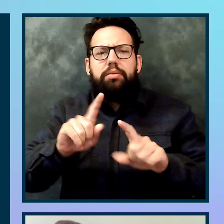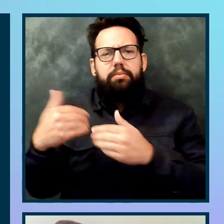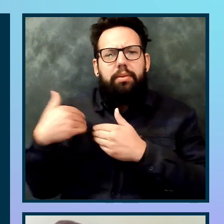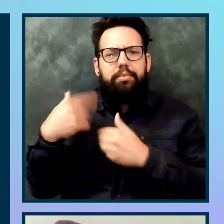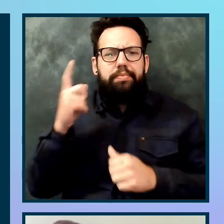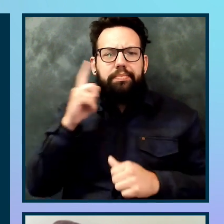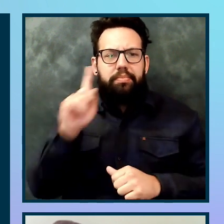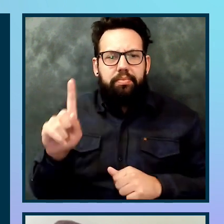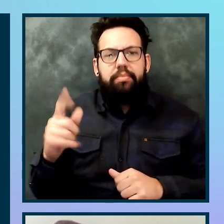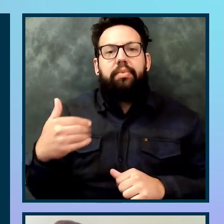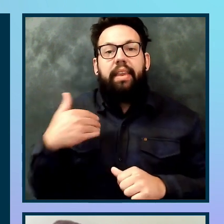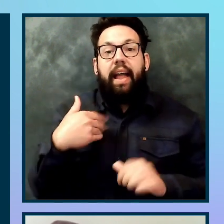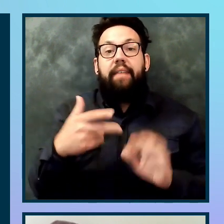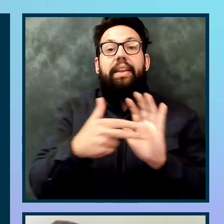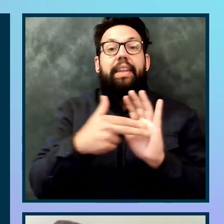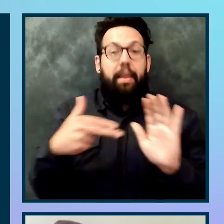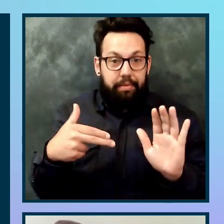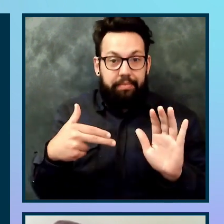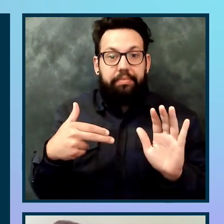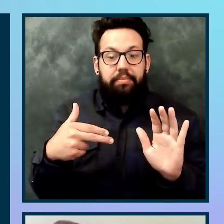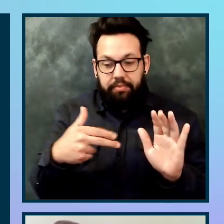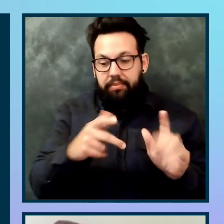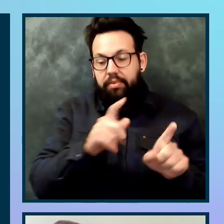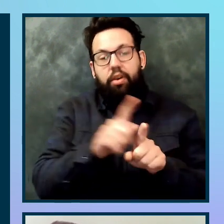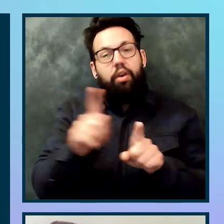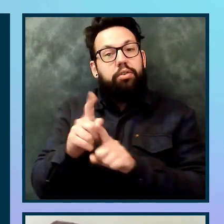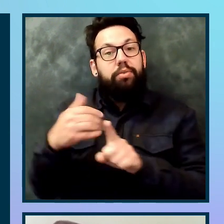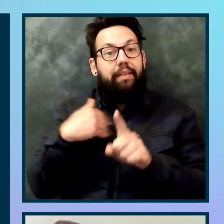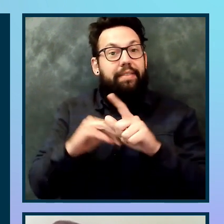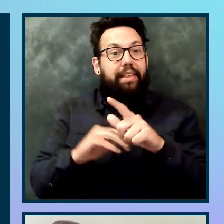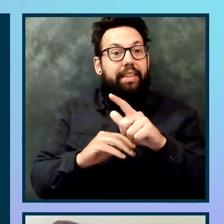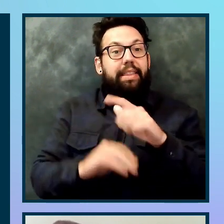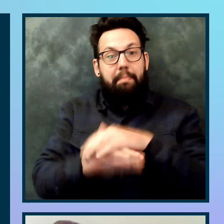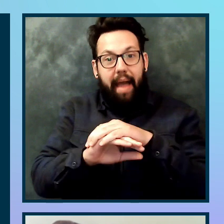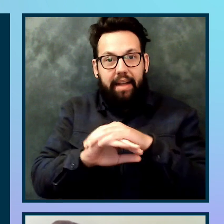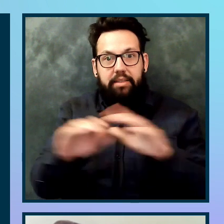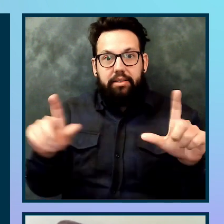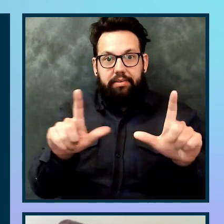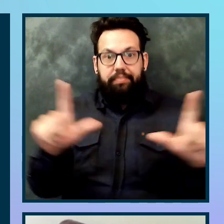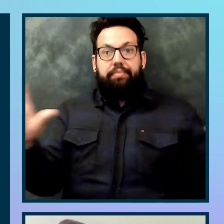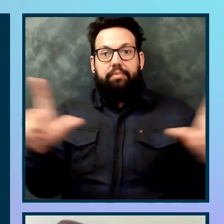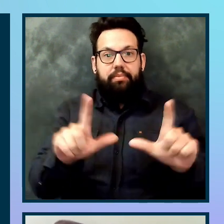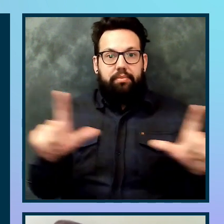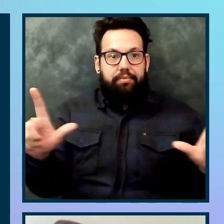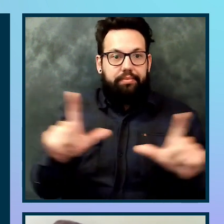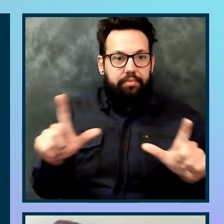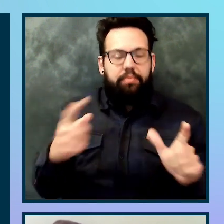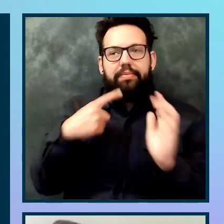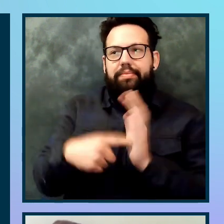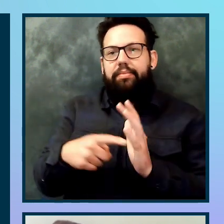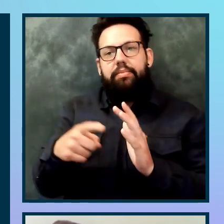and inside that label, we also have the maximum indicated as well for the screen reader to know that, okay, I can't upload any